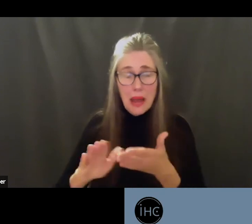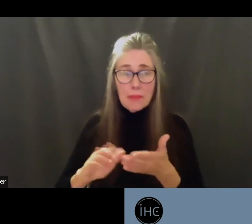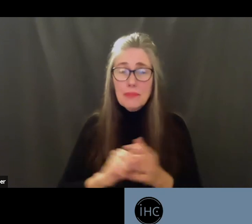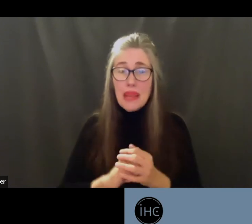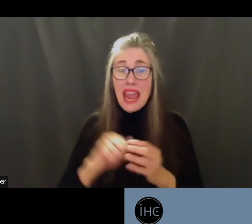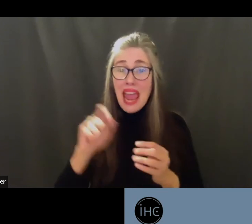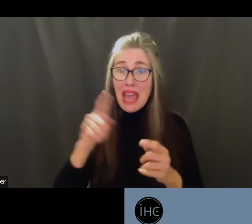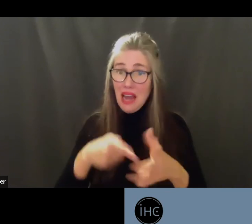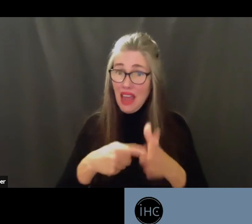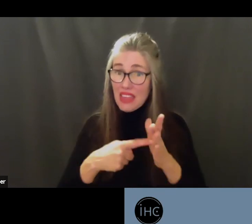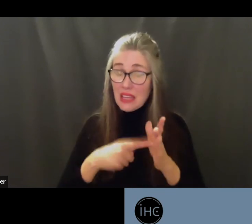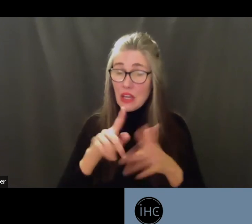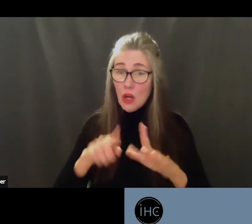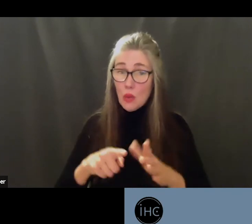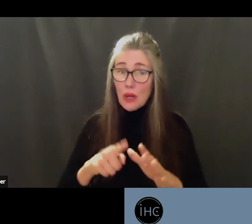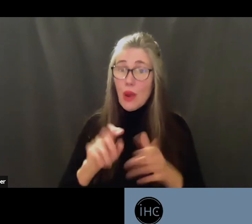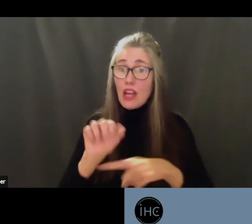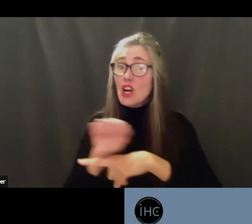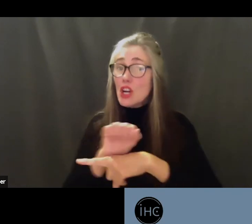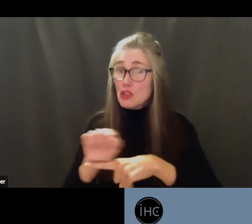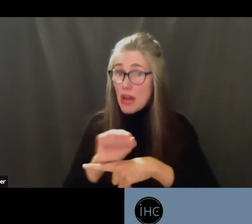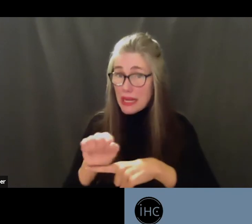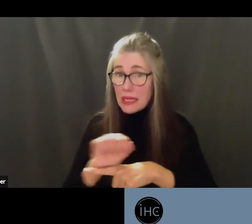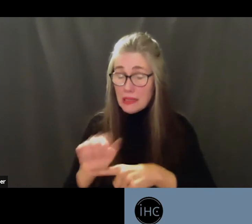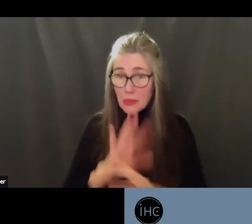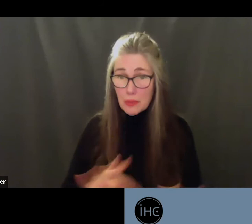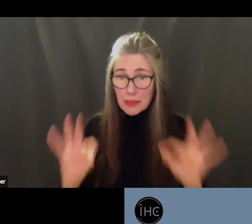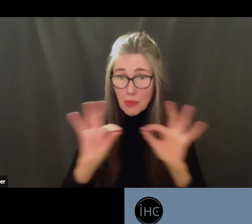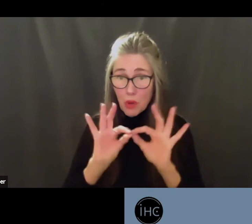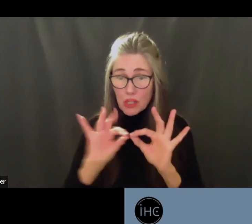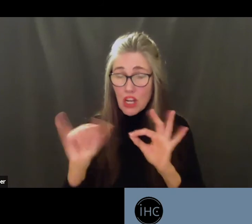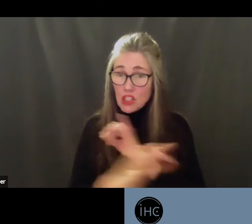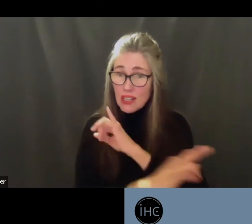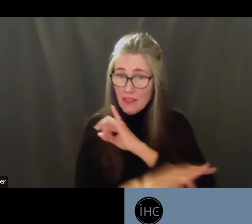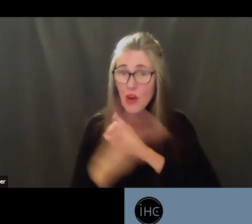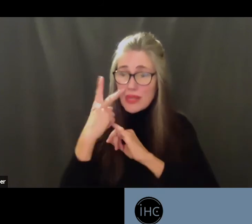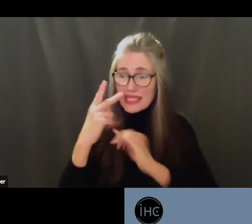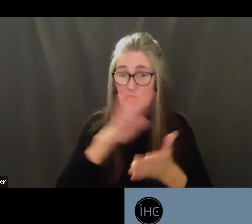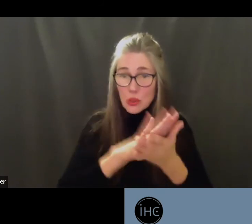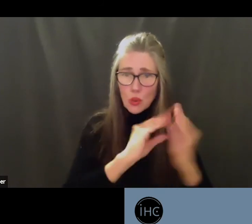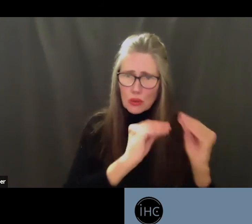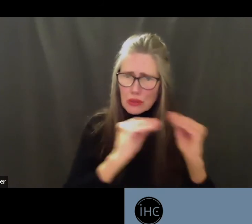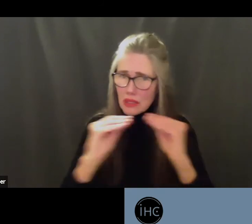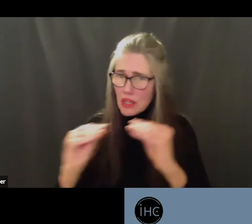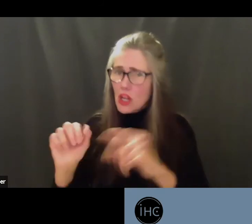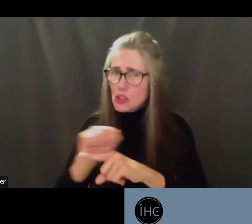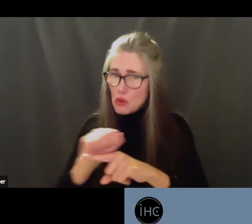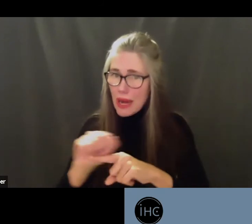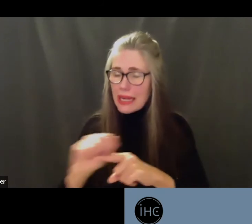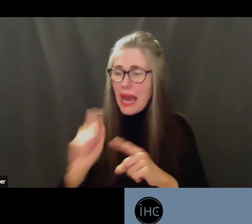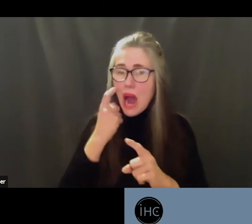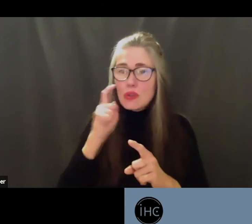like these foreign models I mentioned. We need training in schools of how to